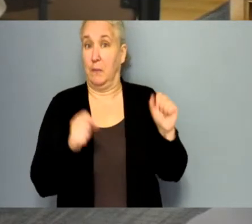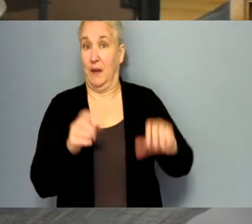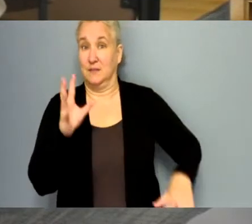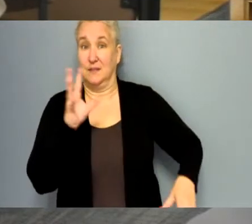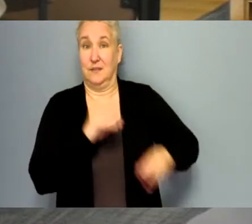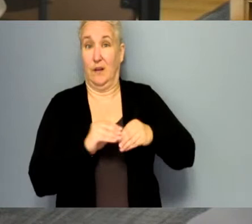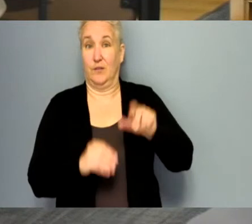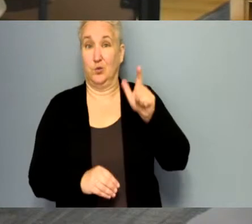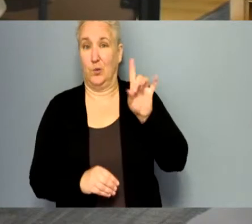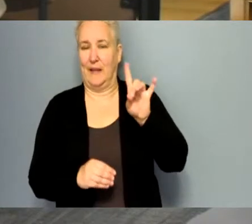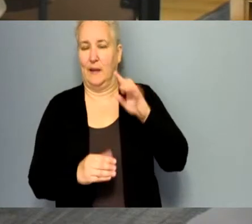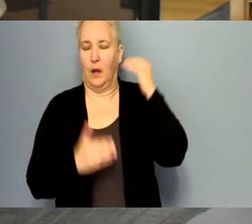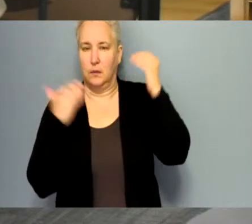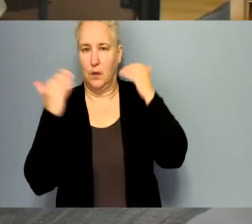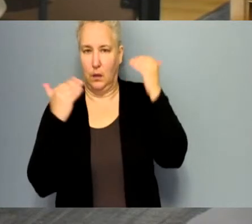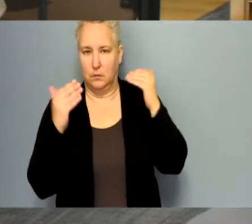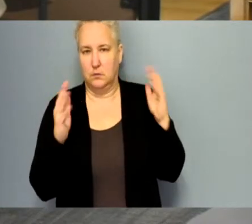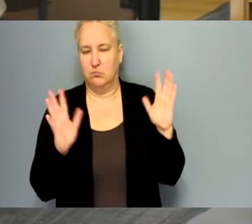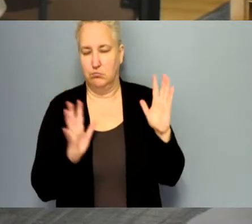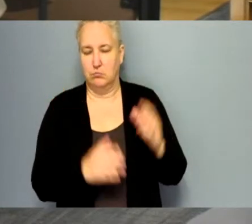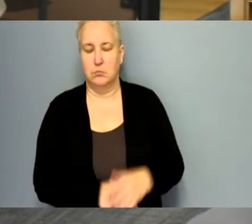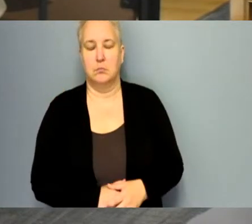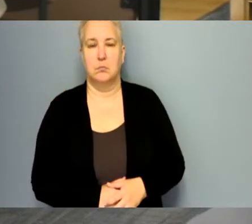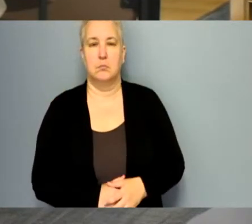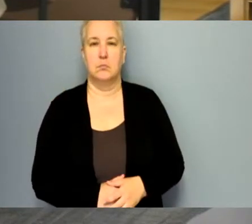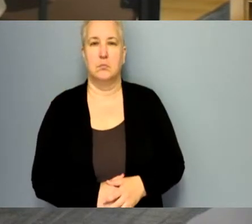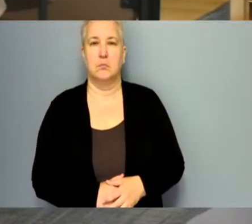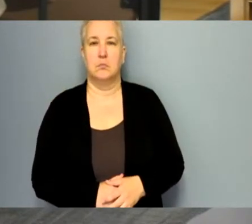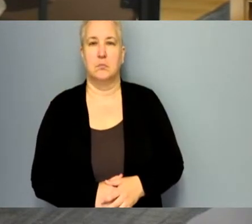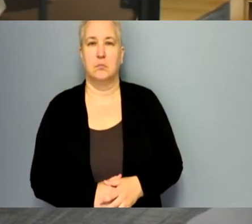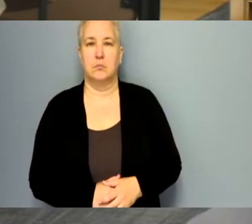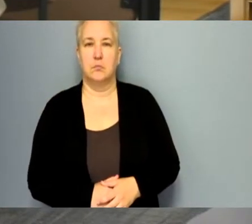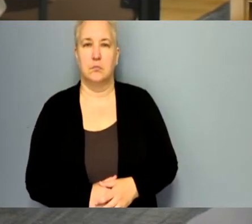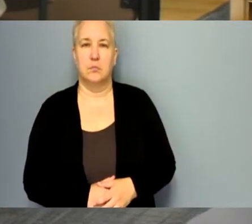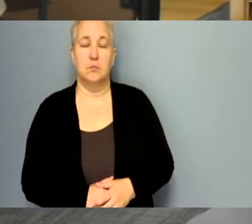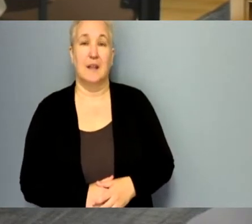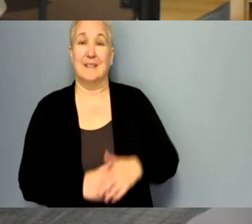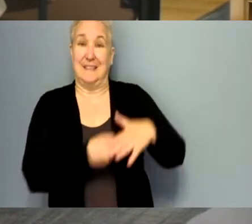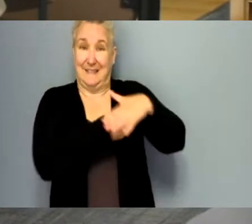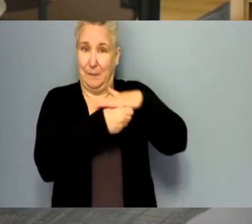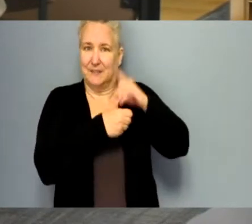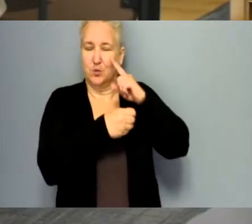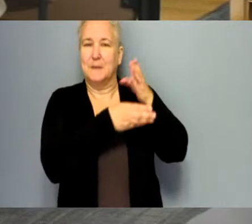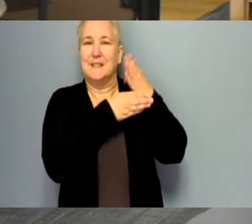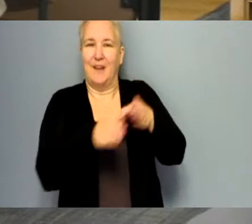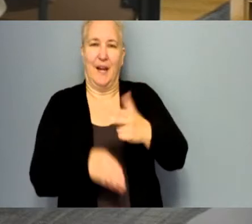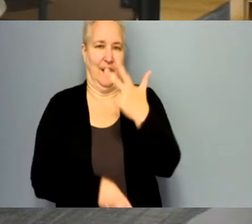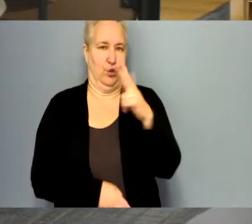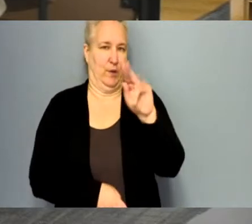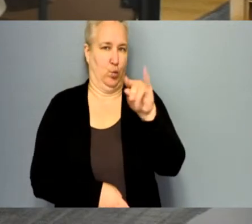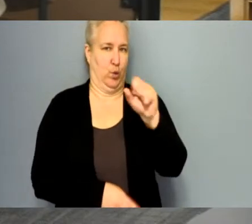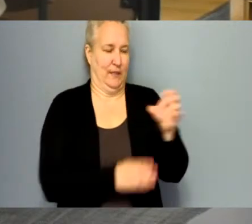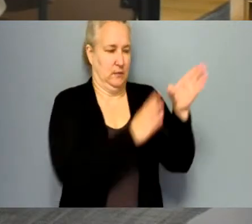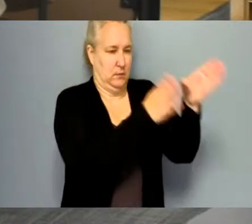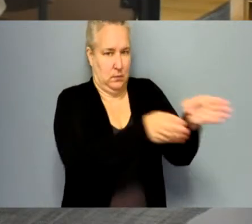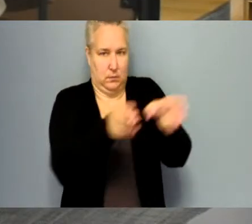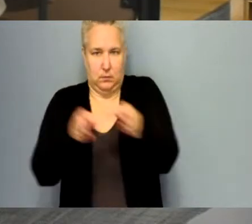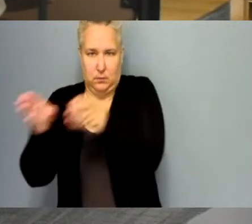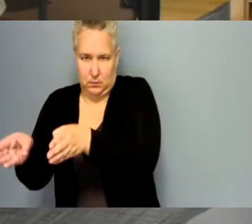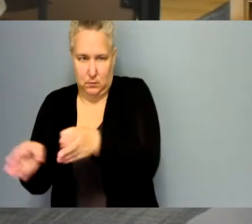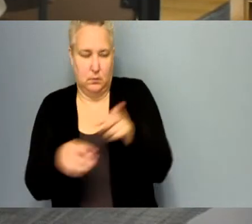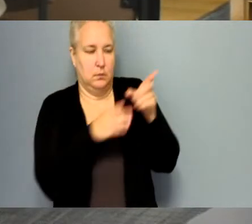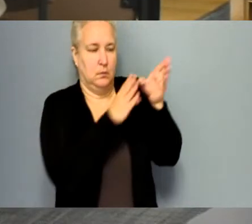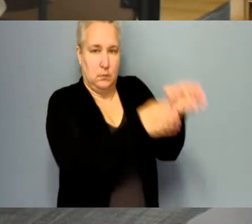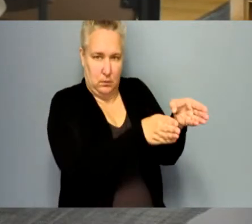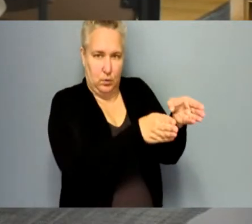adults. That square footage will be divided into 3 units. One will be a